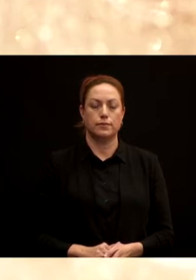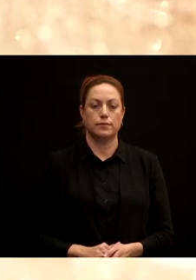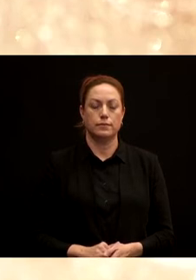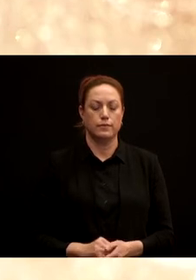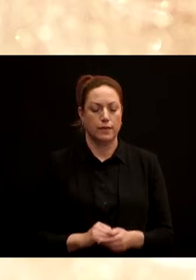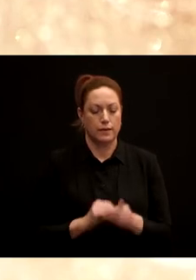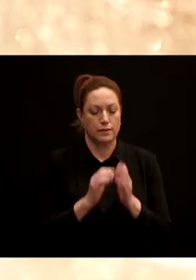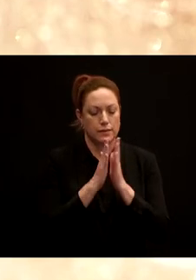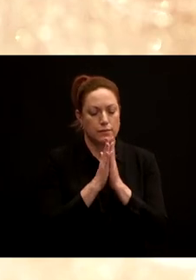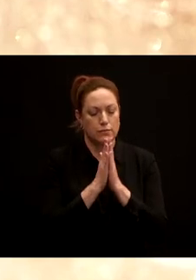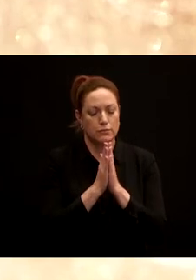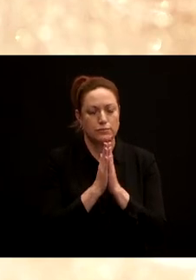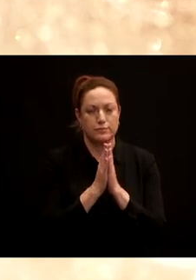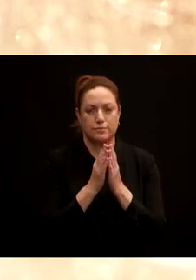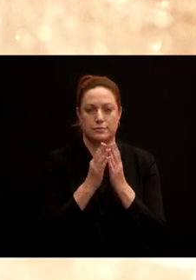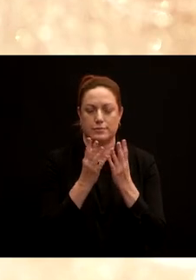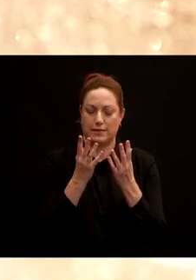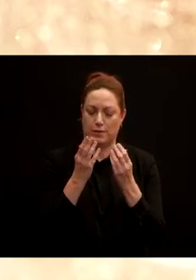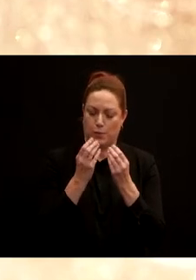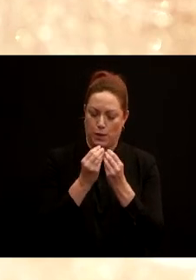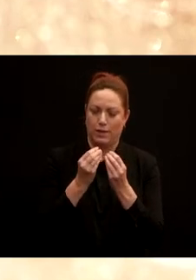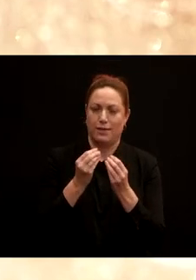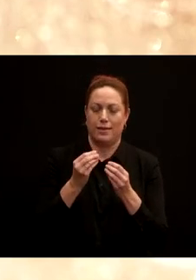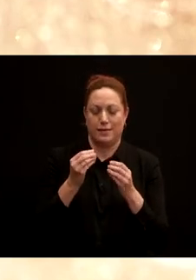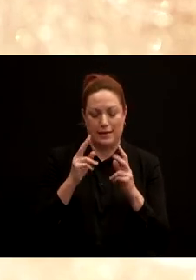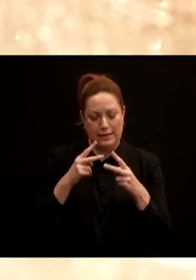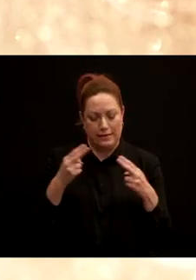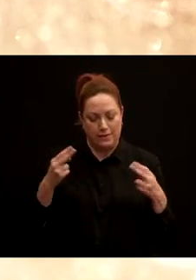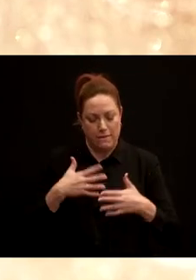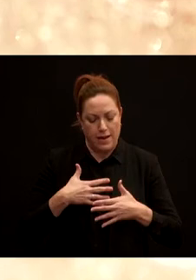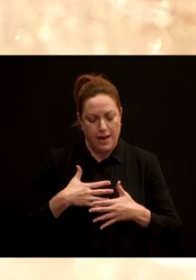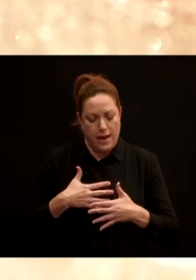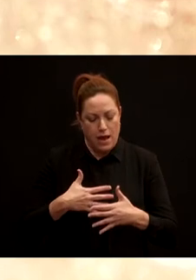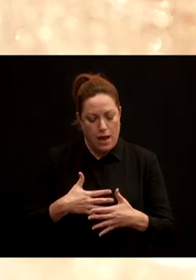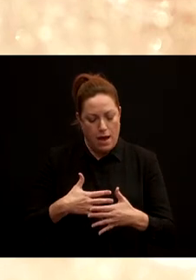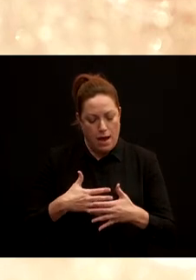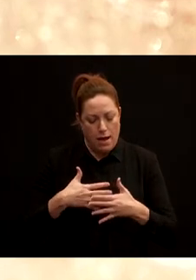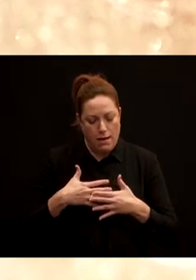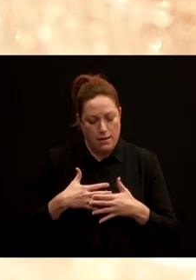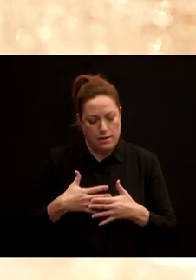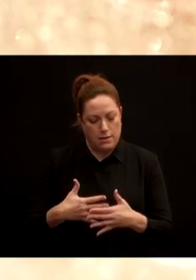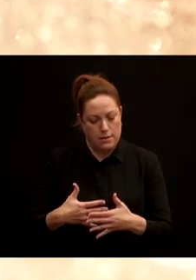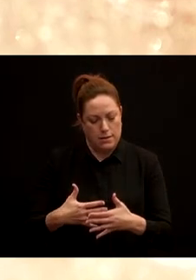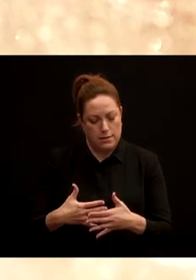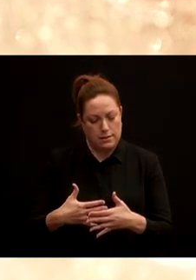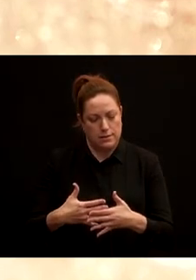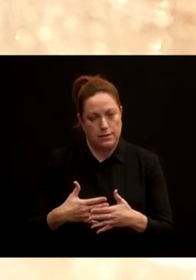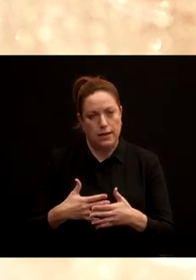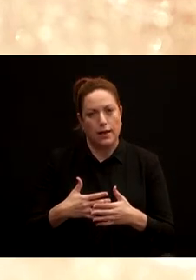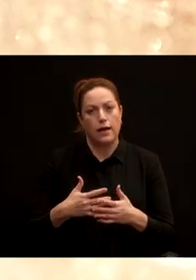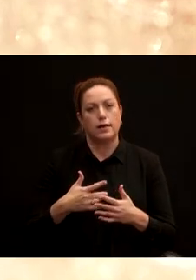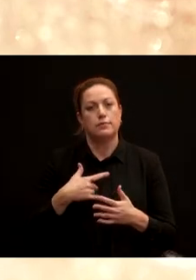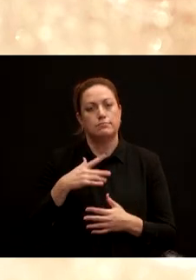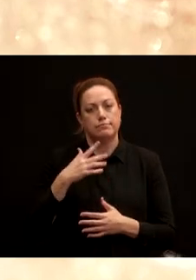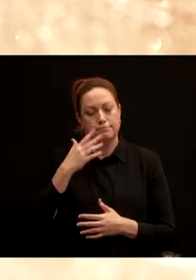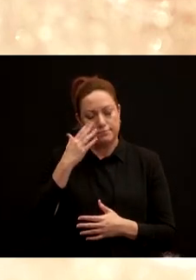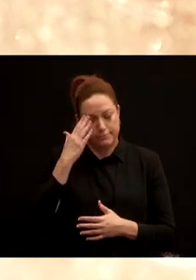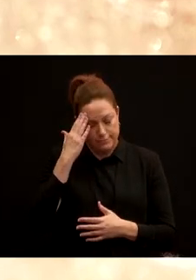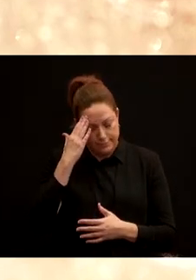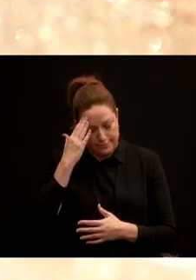Praying with the gift of air through attention to breath is an ancient Christian practice.